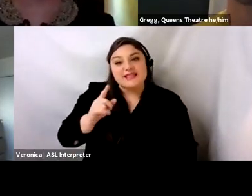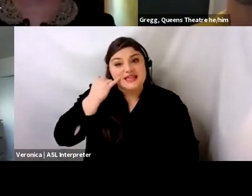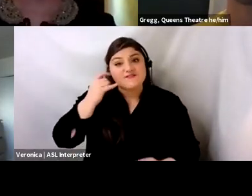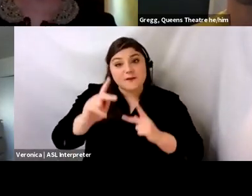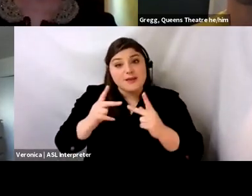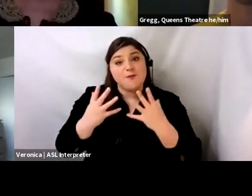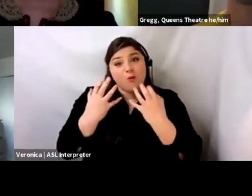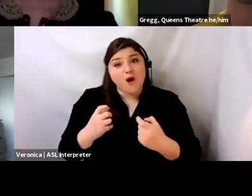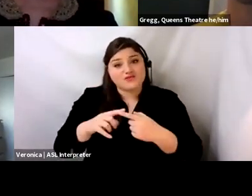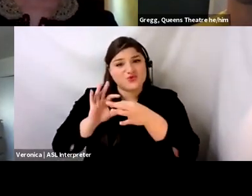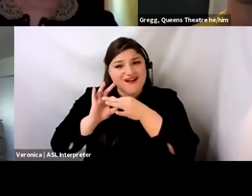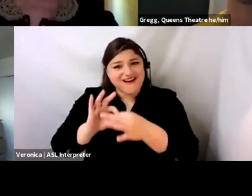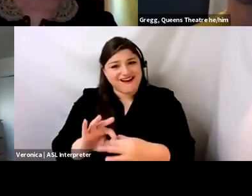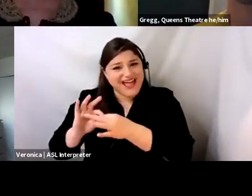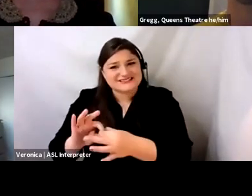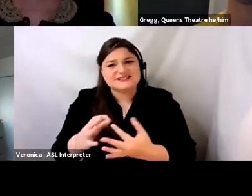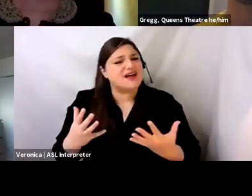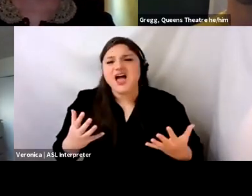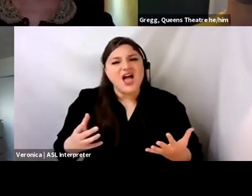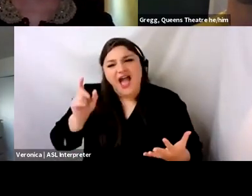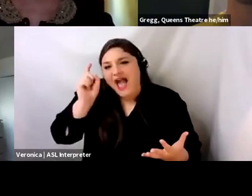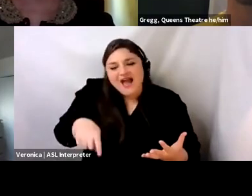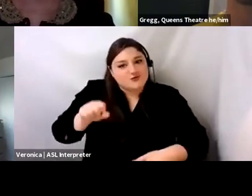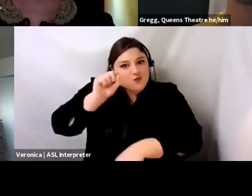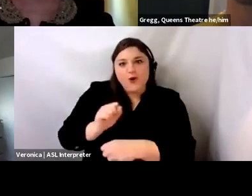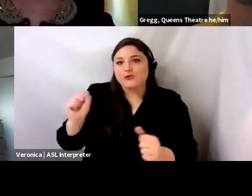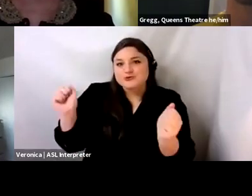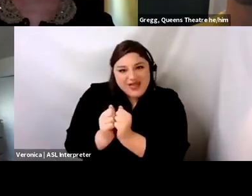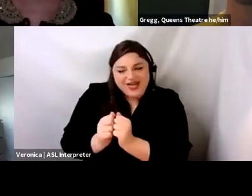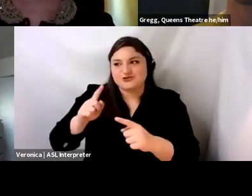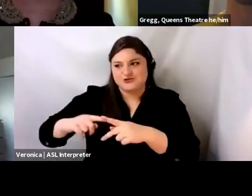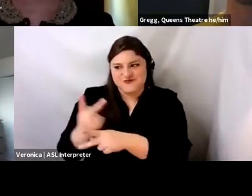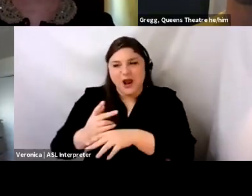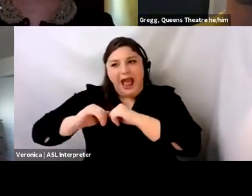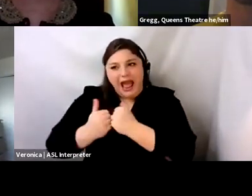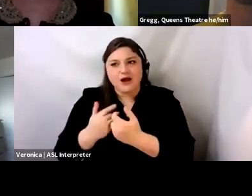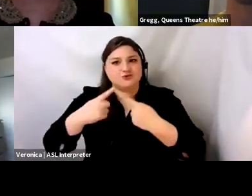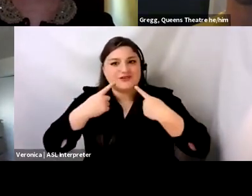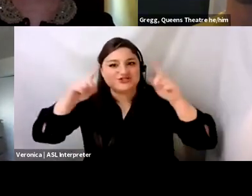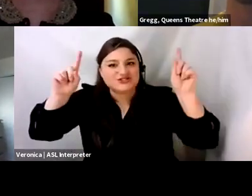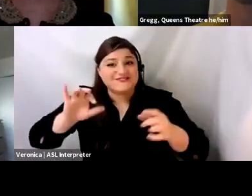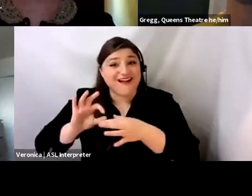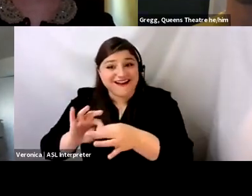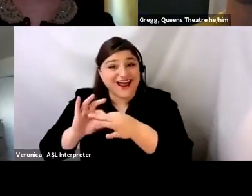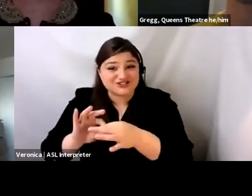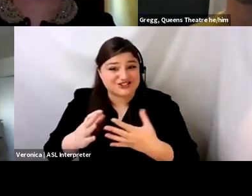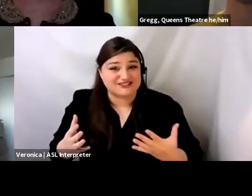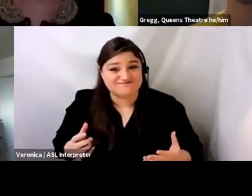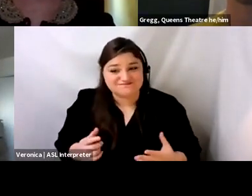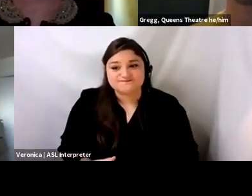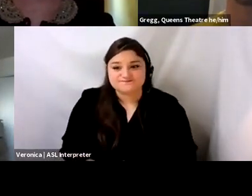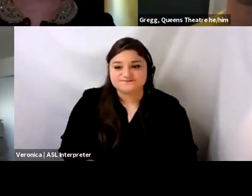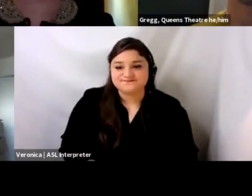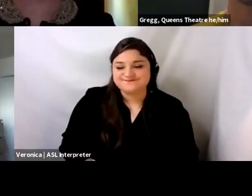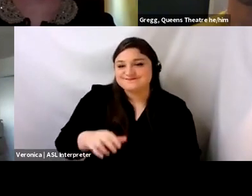we just, we just really worked as a team to think through what would work and, and surely. And there's an audience member